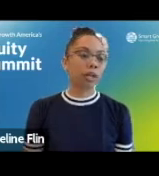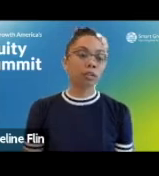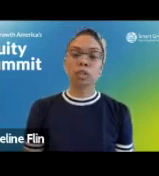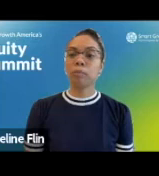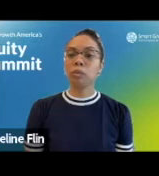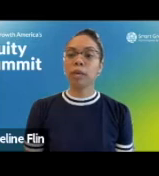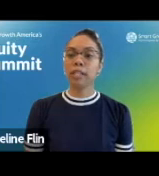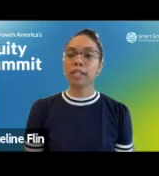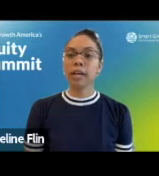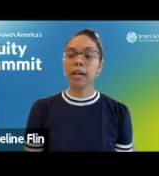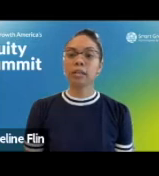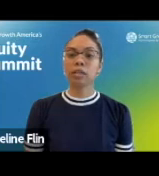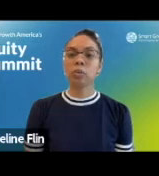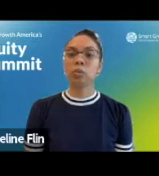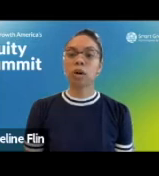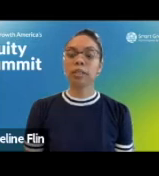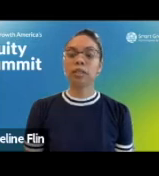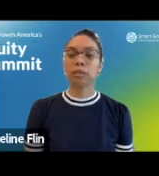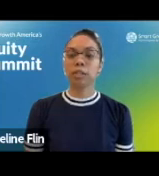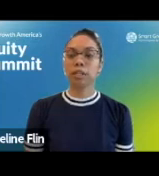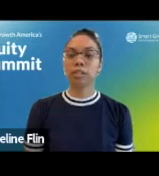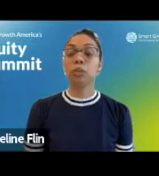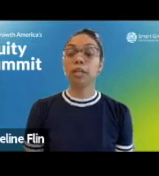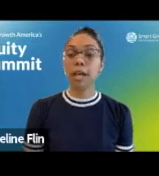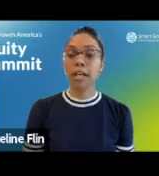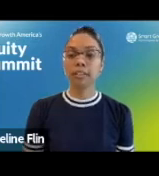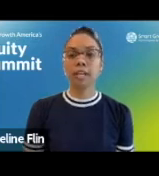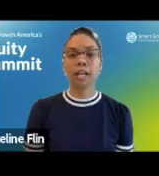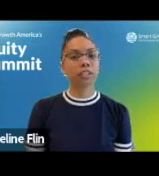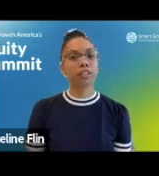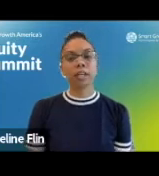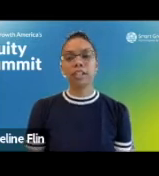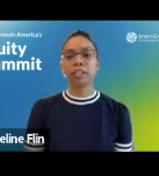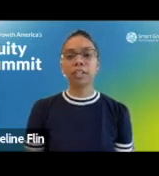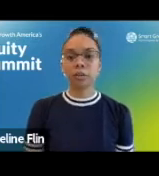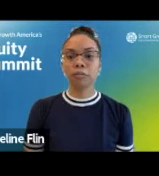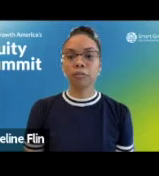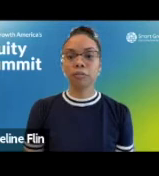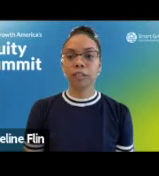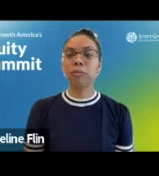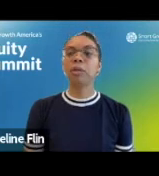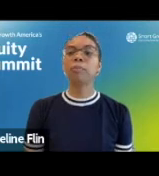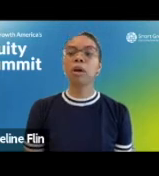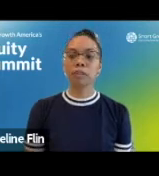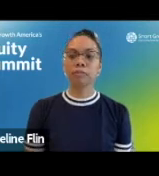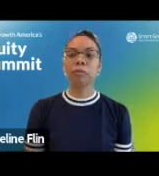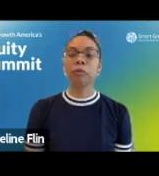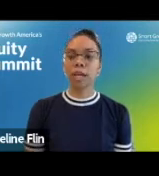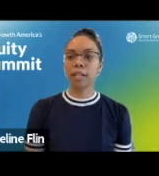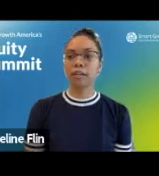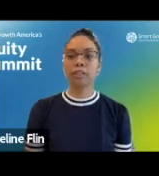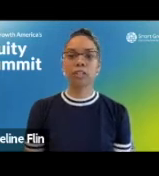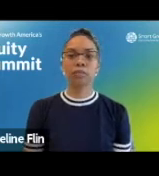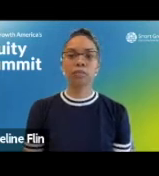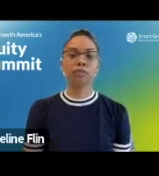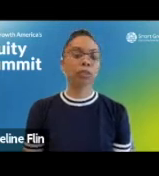speaker, there's so many ways that you want community to connect, not just tell you their vision, but be a part of